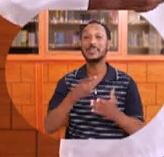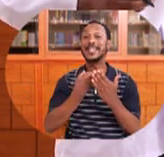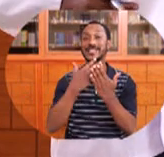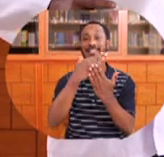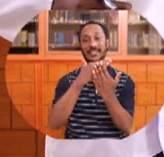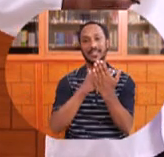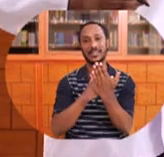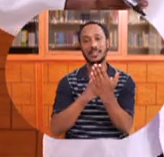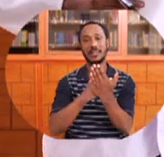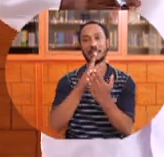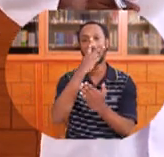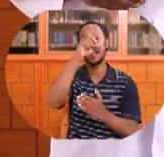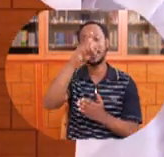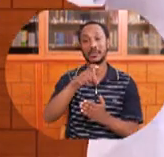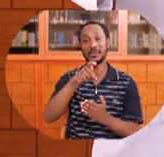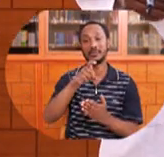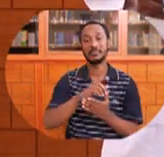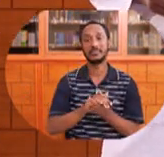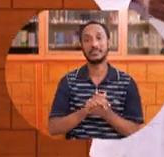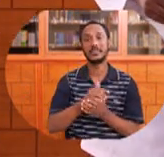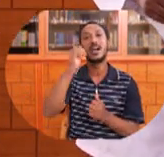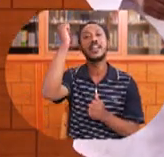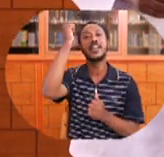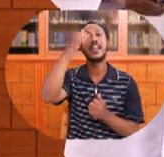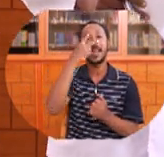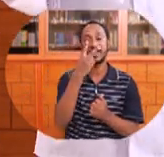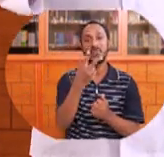topic, we tried to see air